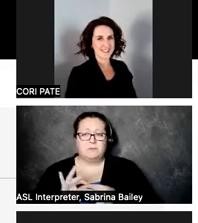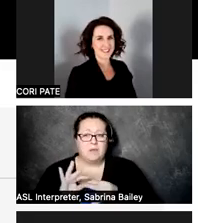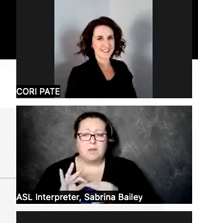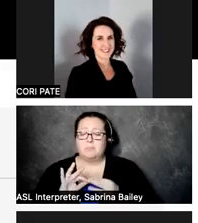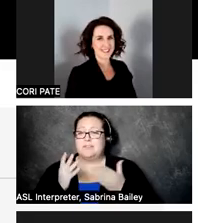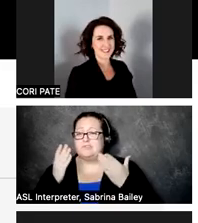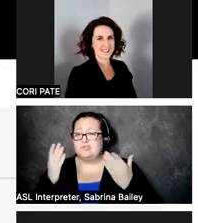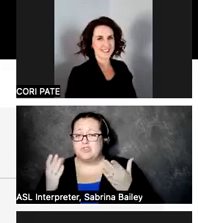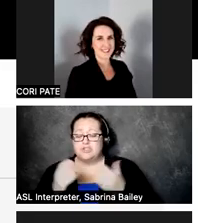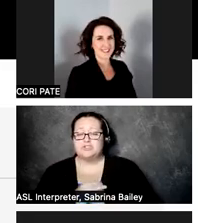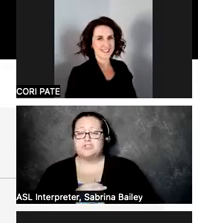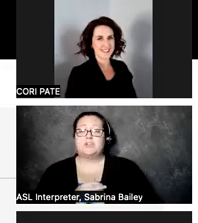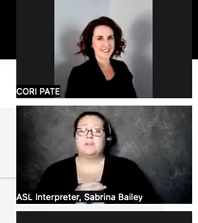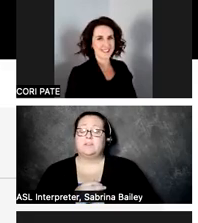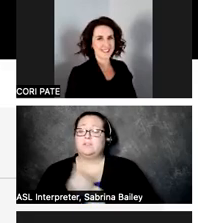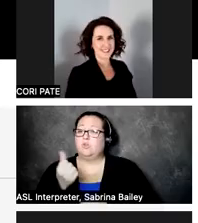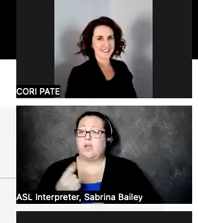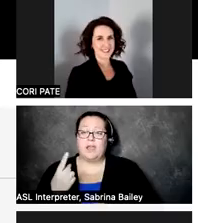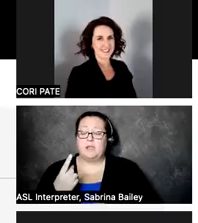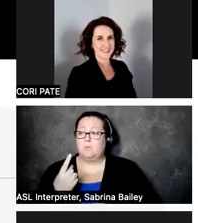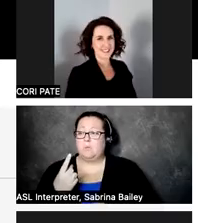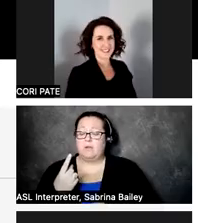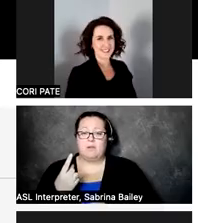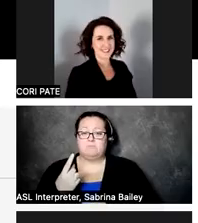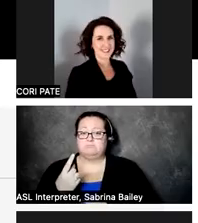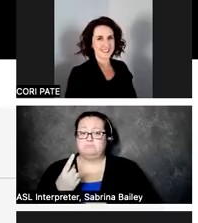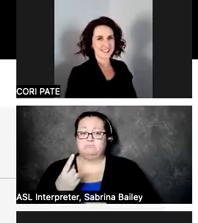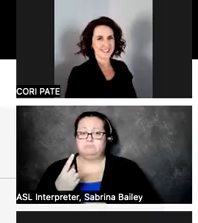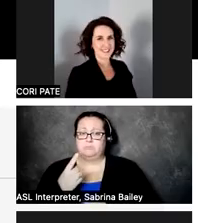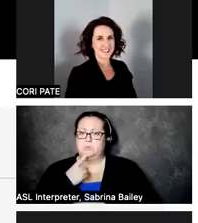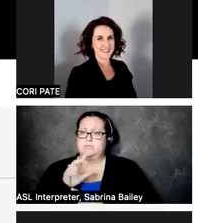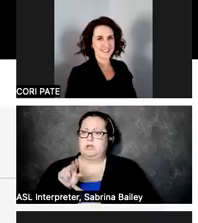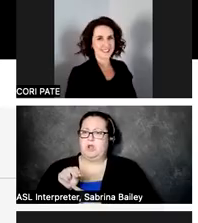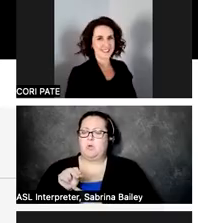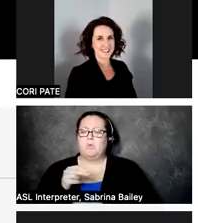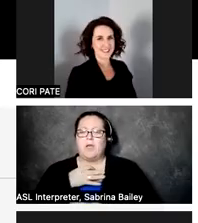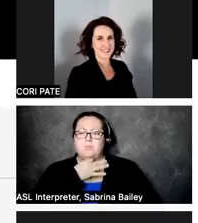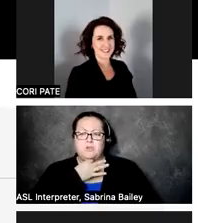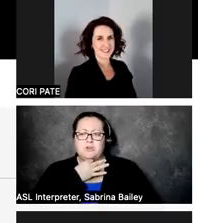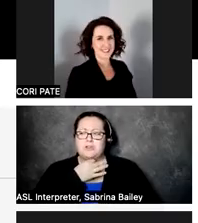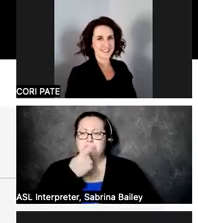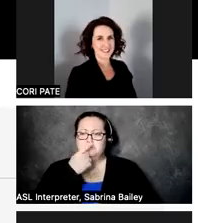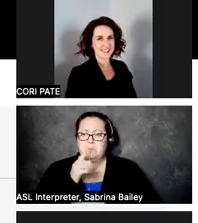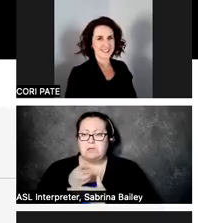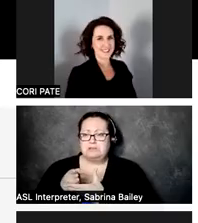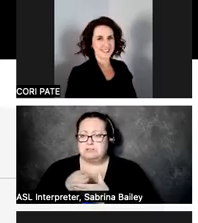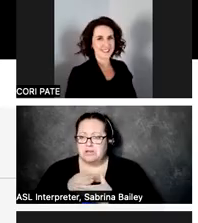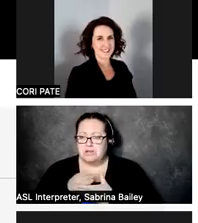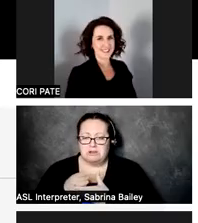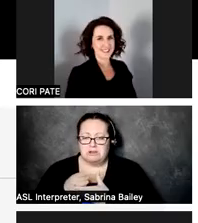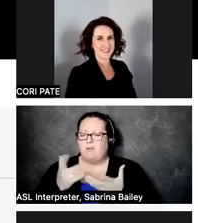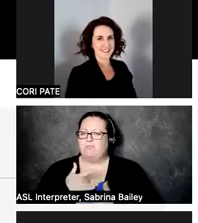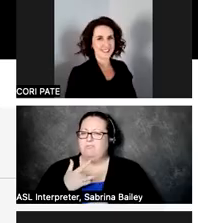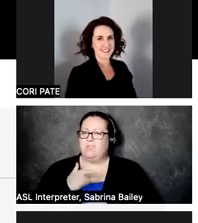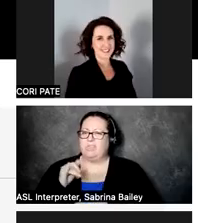suggestion, for anyone who's clicked no, I'd be curious if you're willing to share maybe what made you